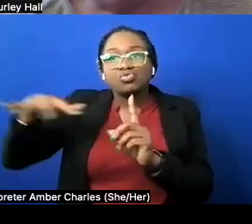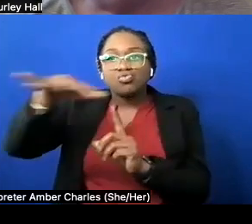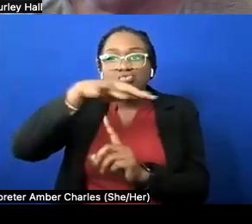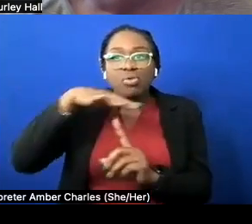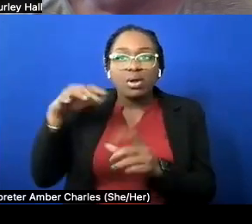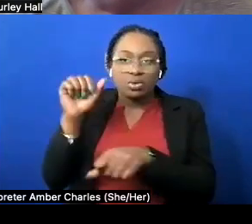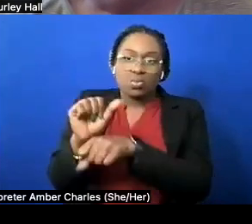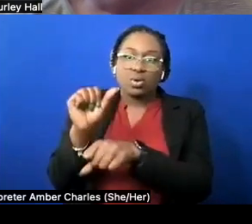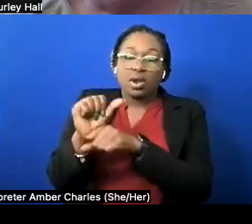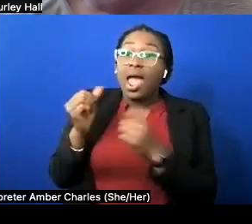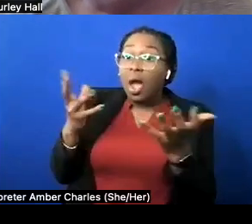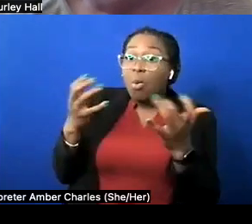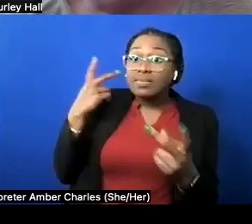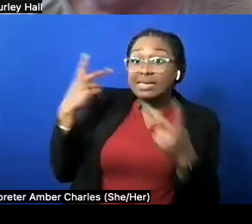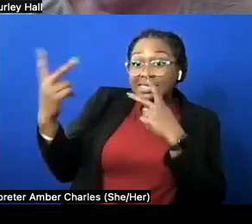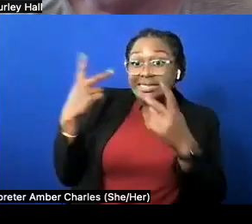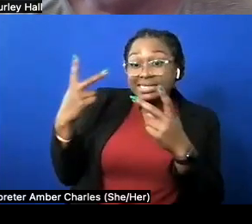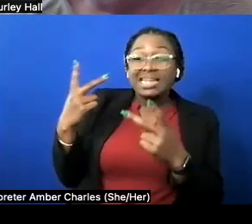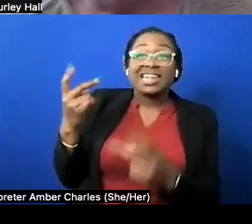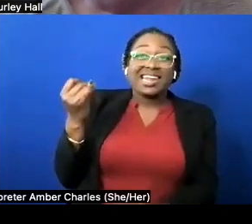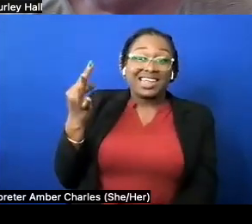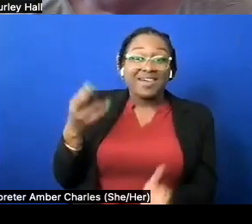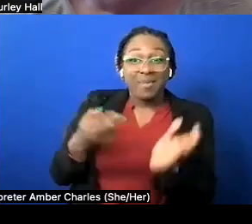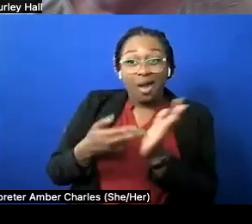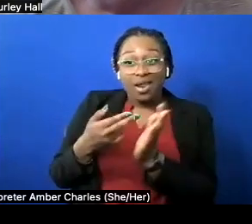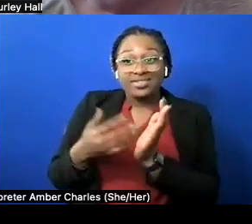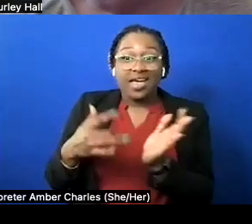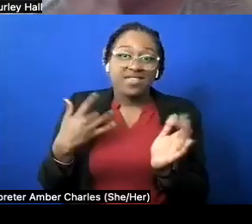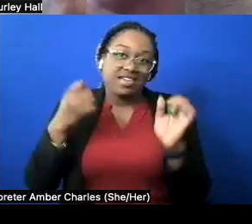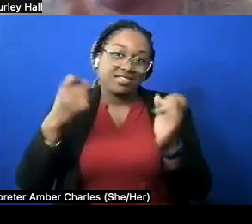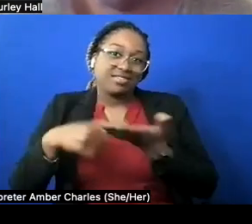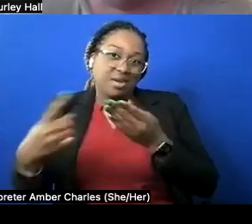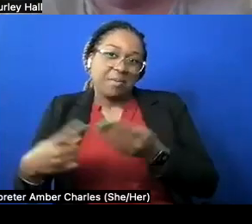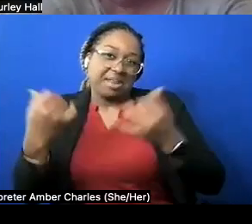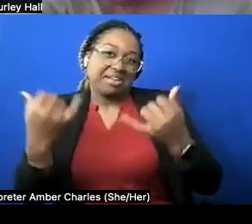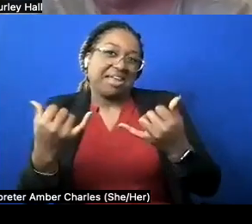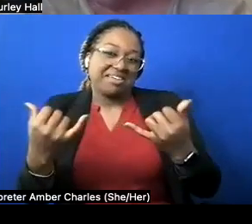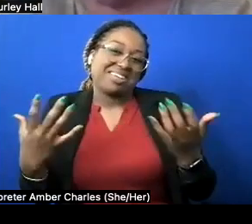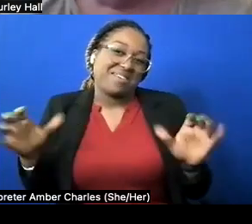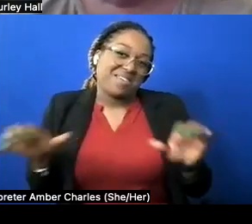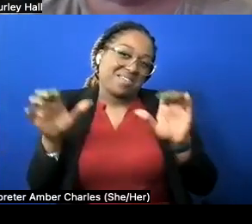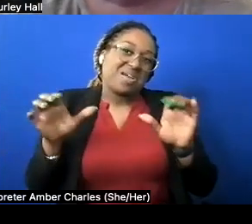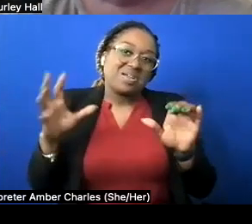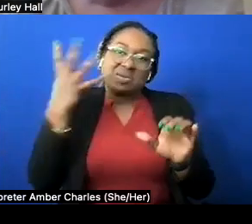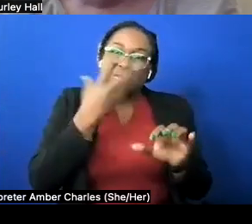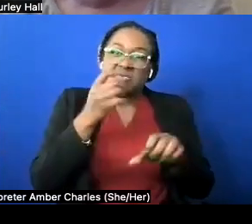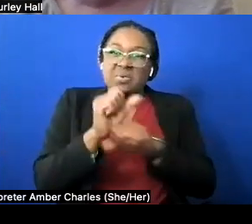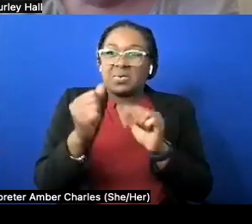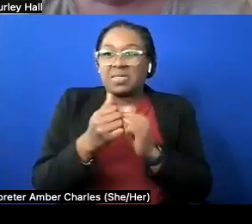to be seen. And if I'm being really, really honest, and I feel like I can talk about this now because I've done a beautiful work with my therapist.